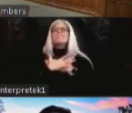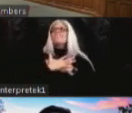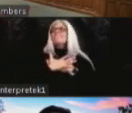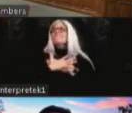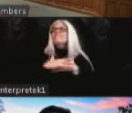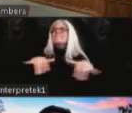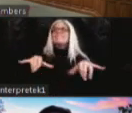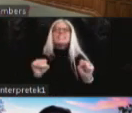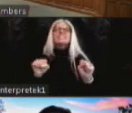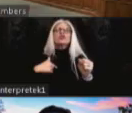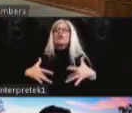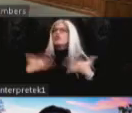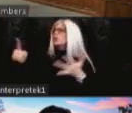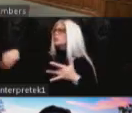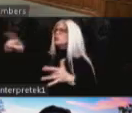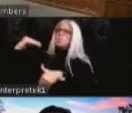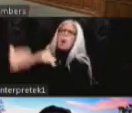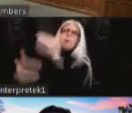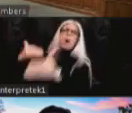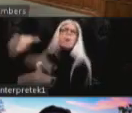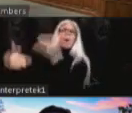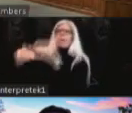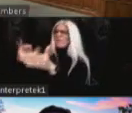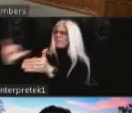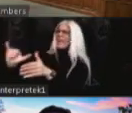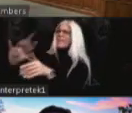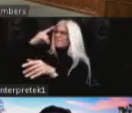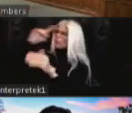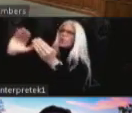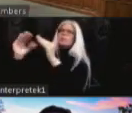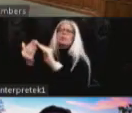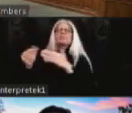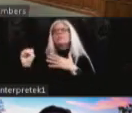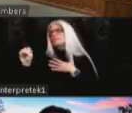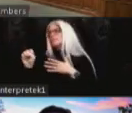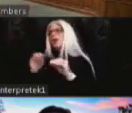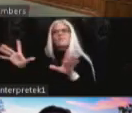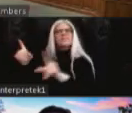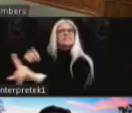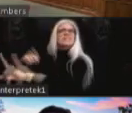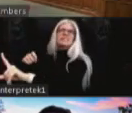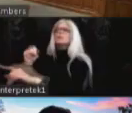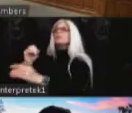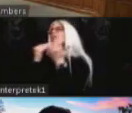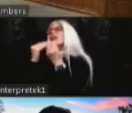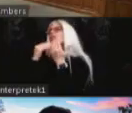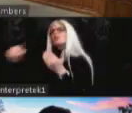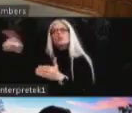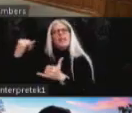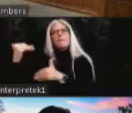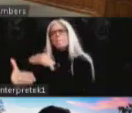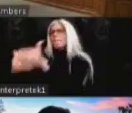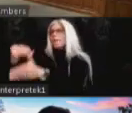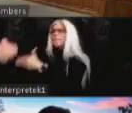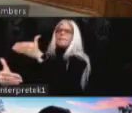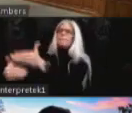are leading this effort in the community. It's clearly needed. And I'm so thankful that you are doing the work to galvanize the